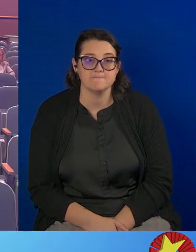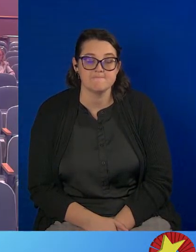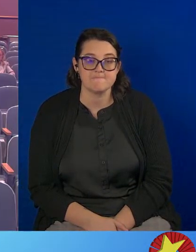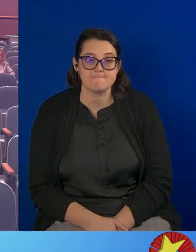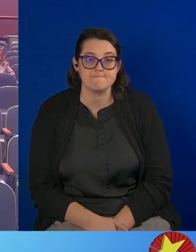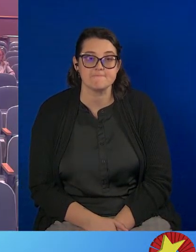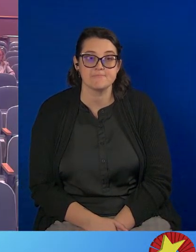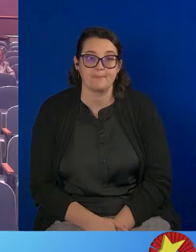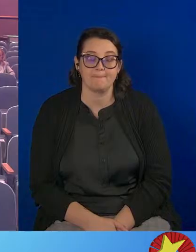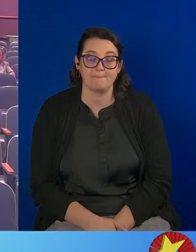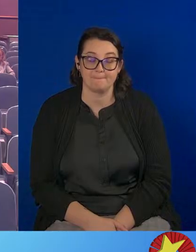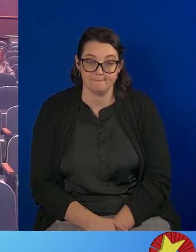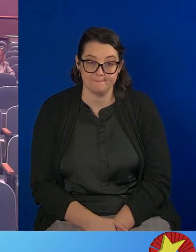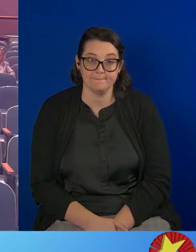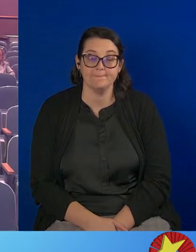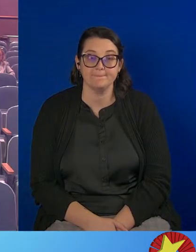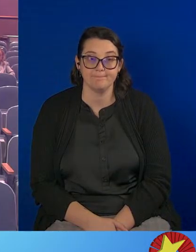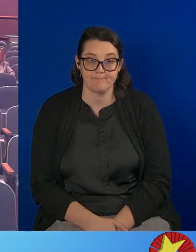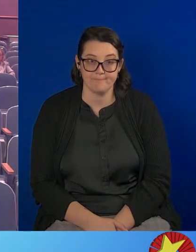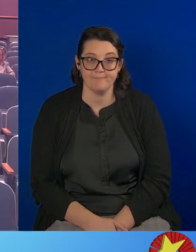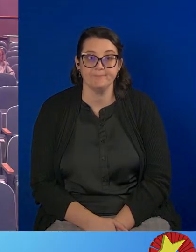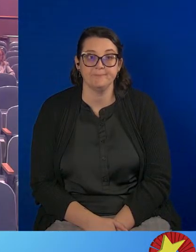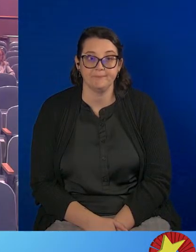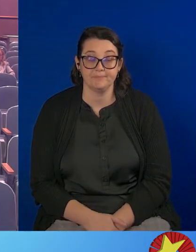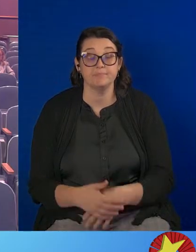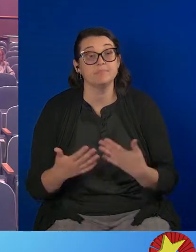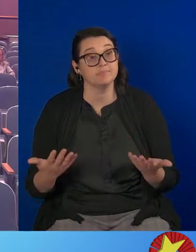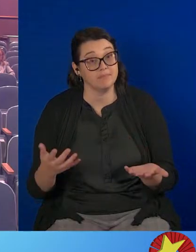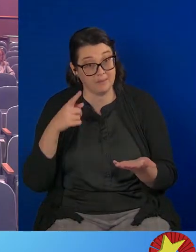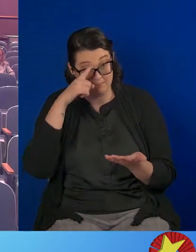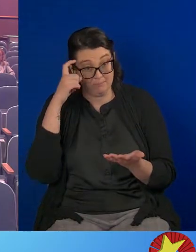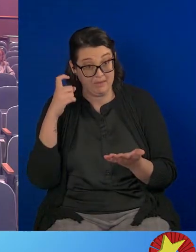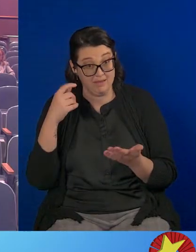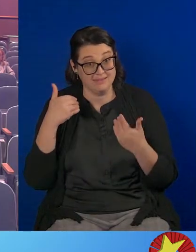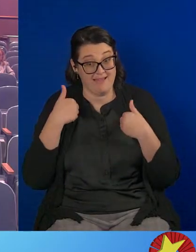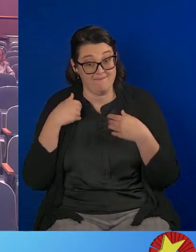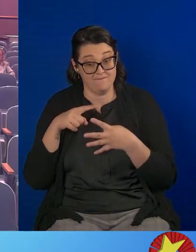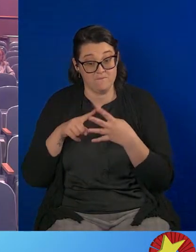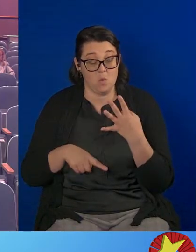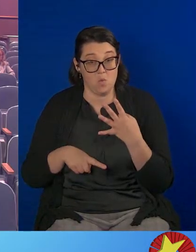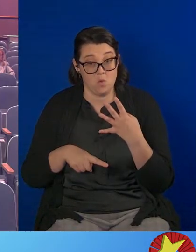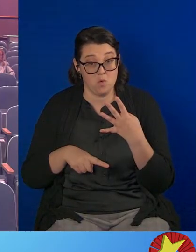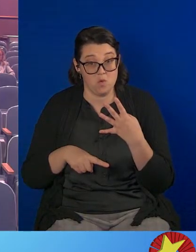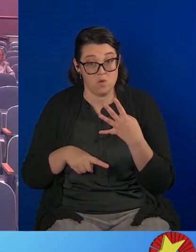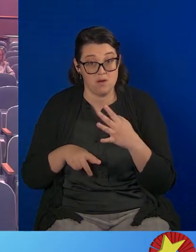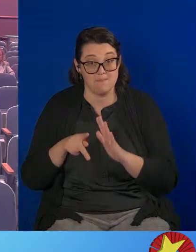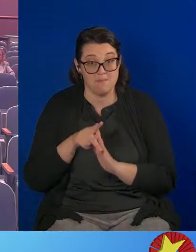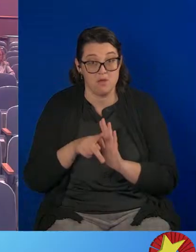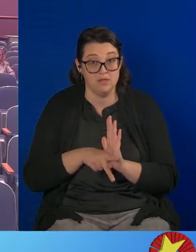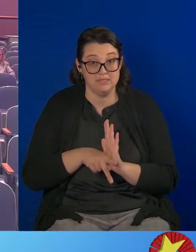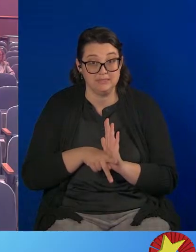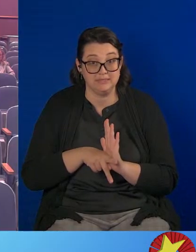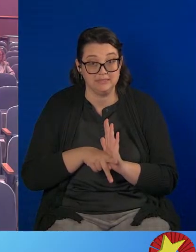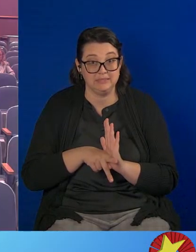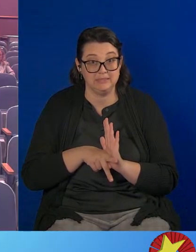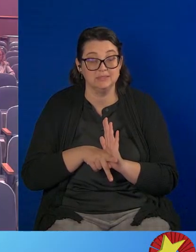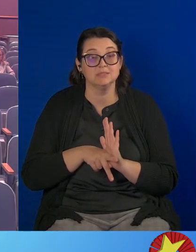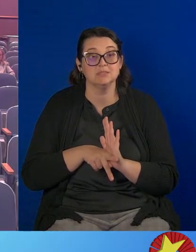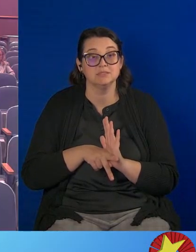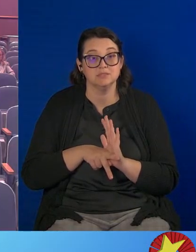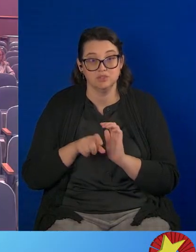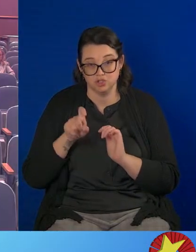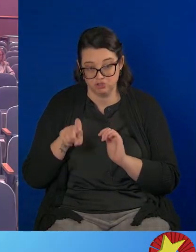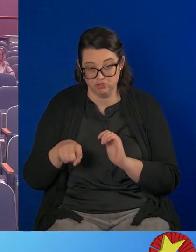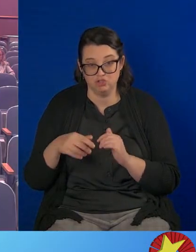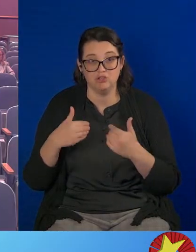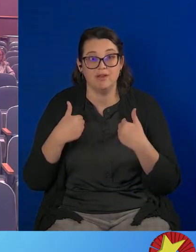should be, since there are 4 policies listed within 7.1, there should be some sort